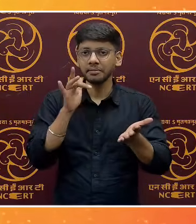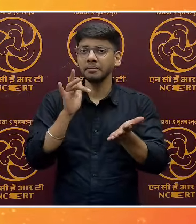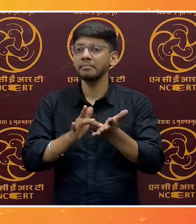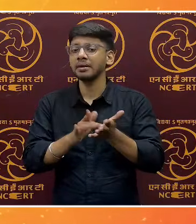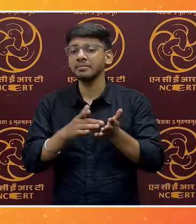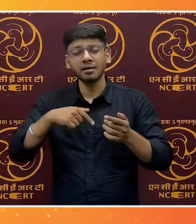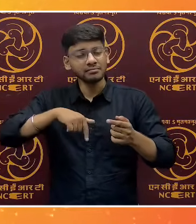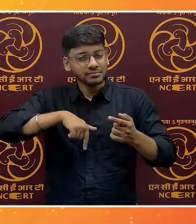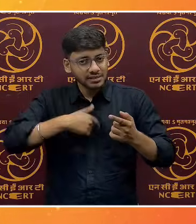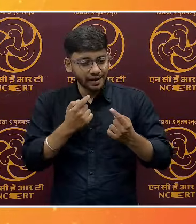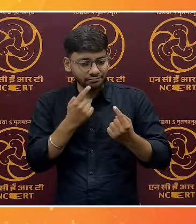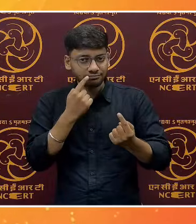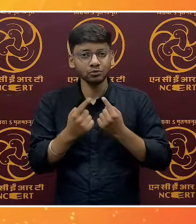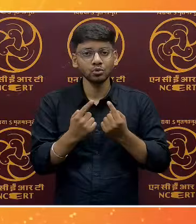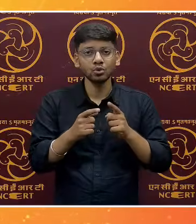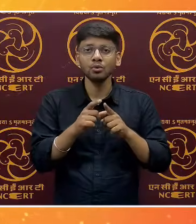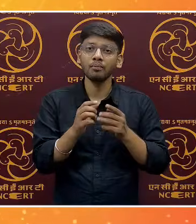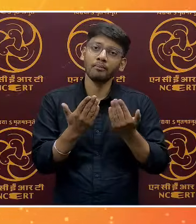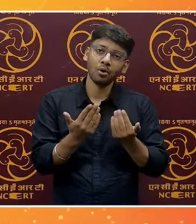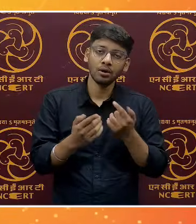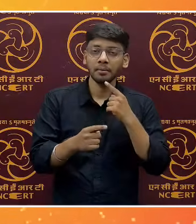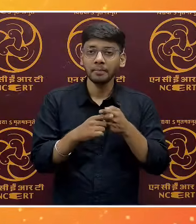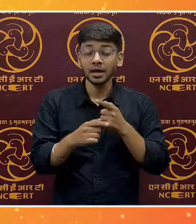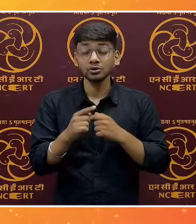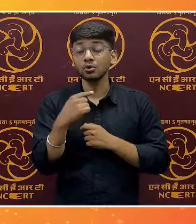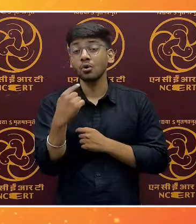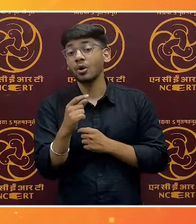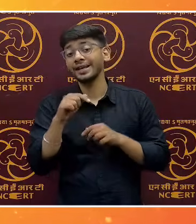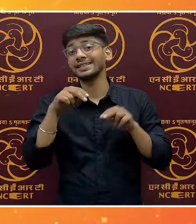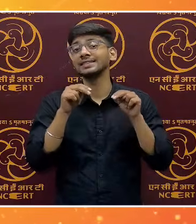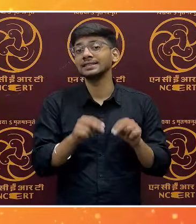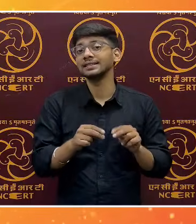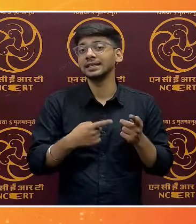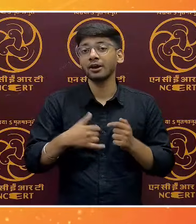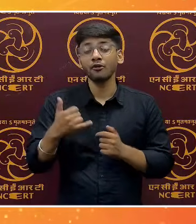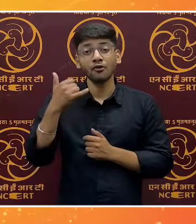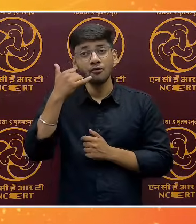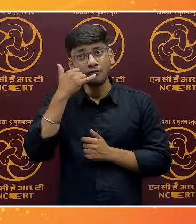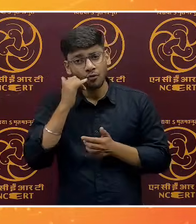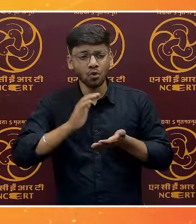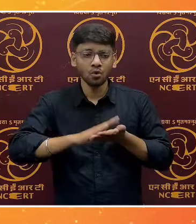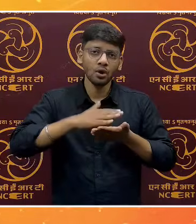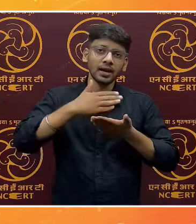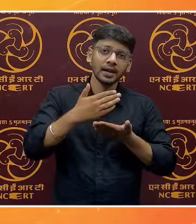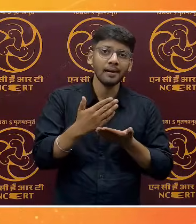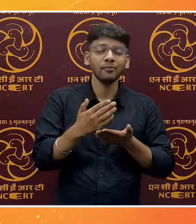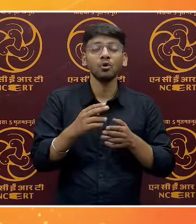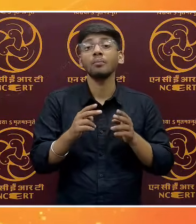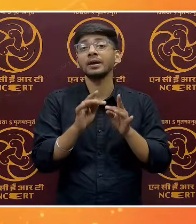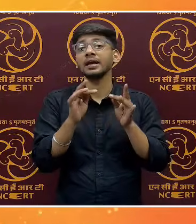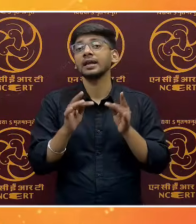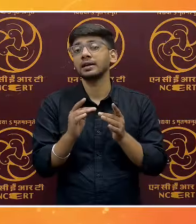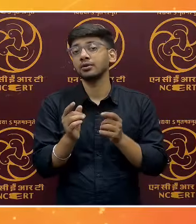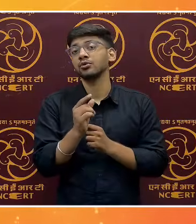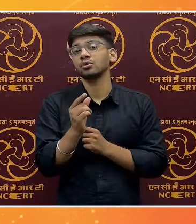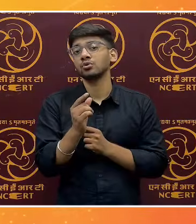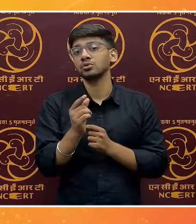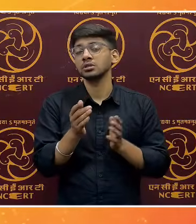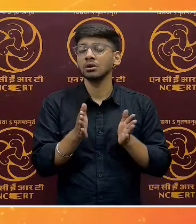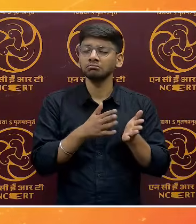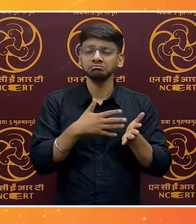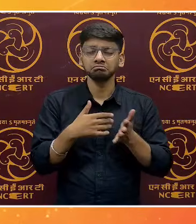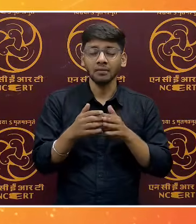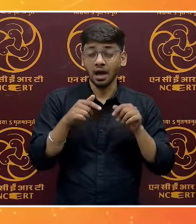is an internet connection of yours and some time. Here we are here with the maths